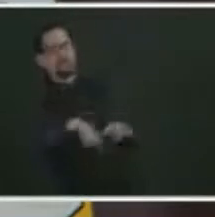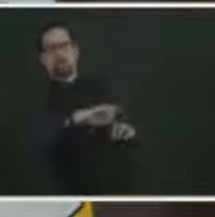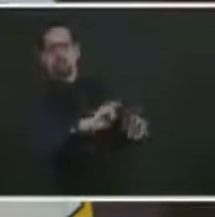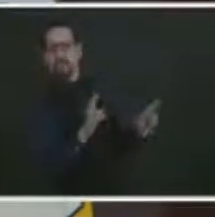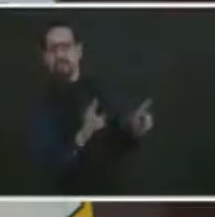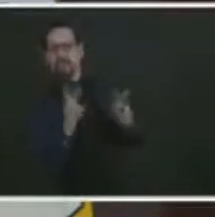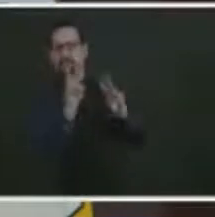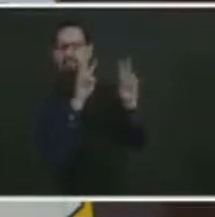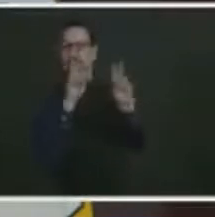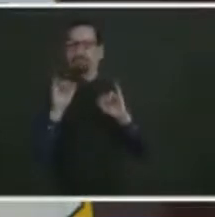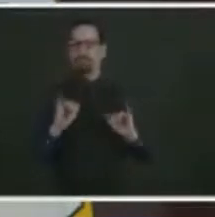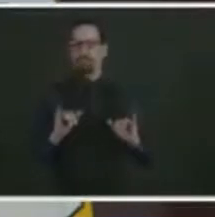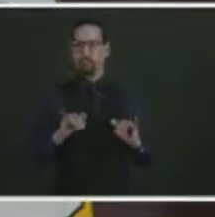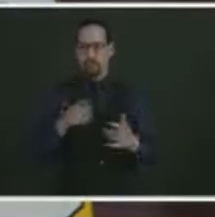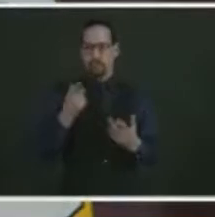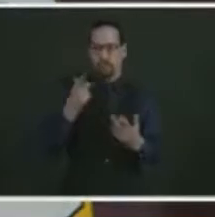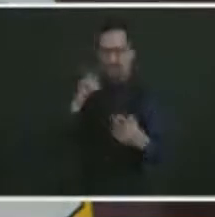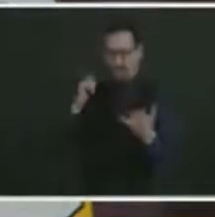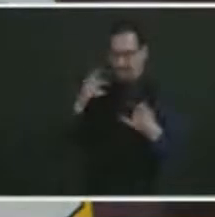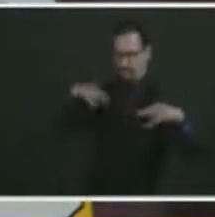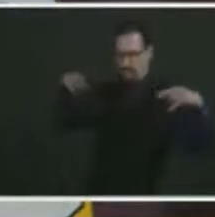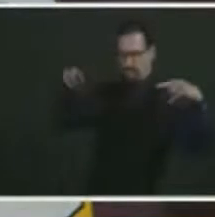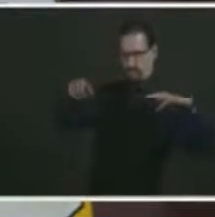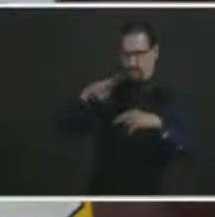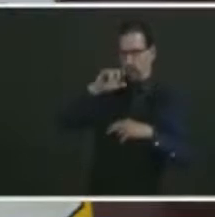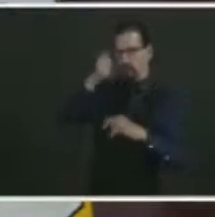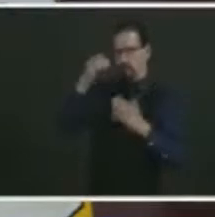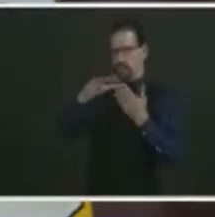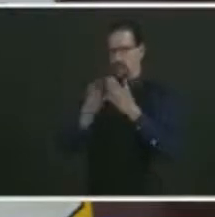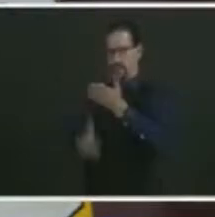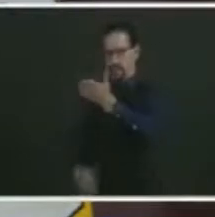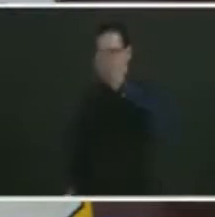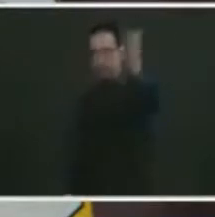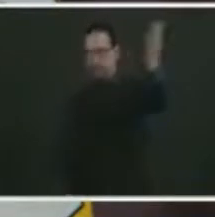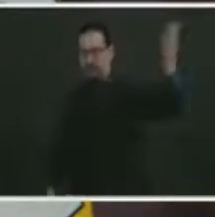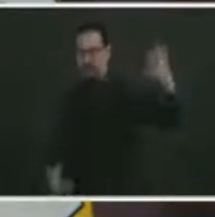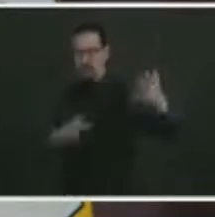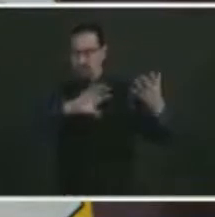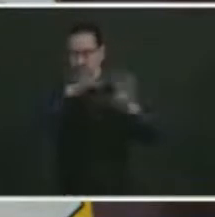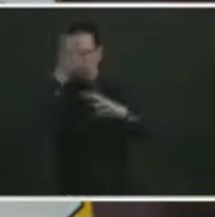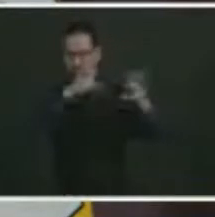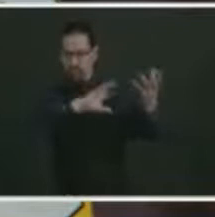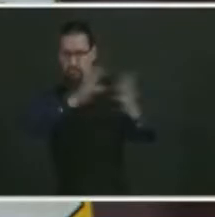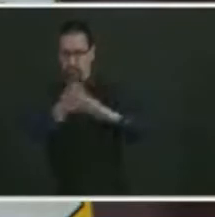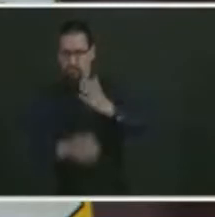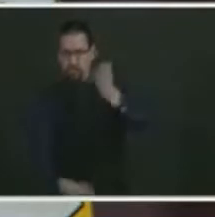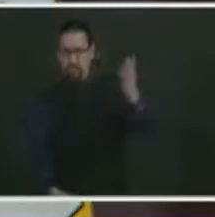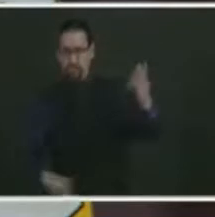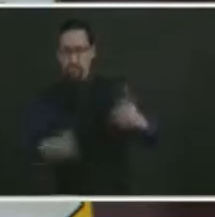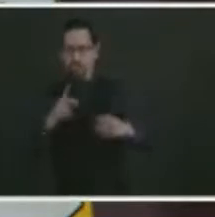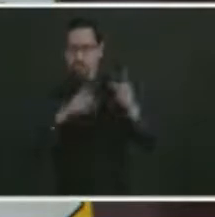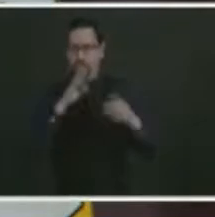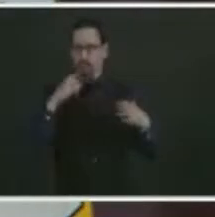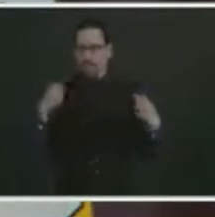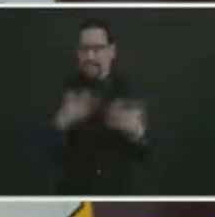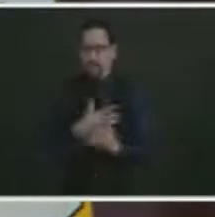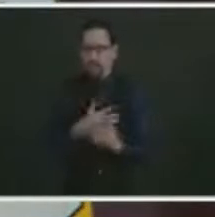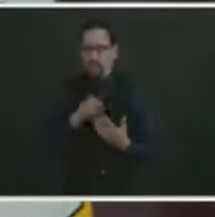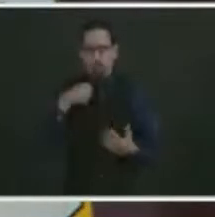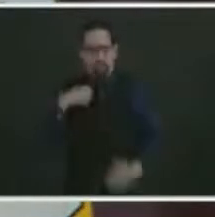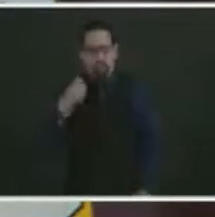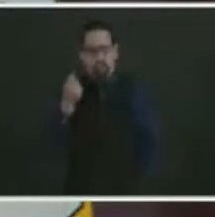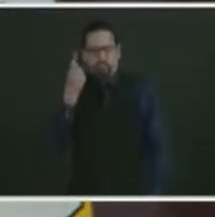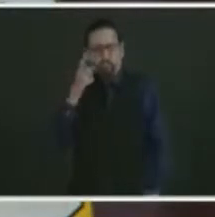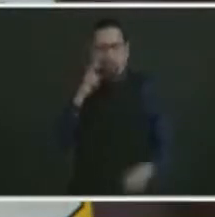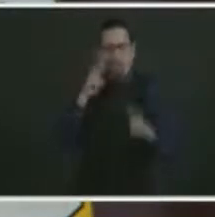living through in terms of the riots. So it's unsettling. I hear that. I think it's